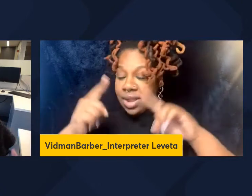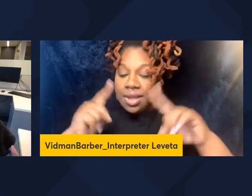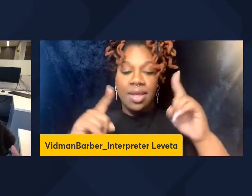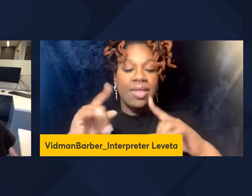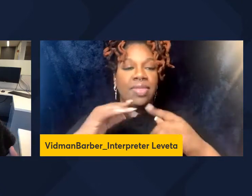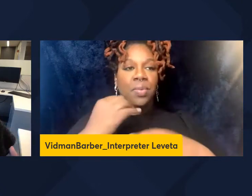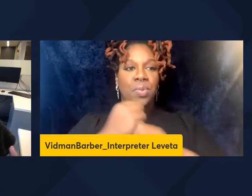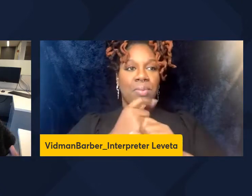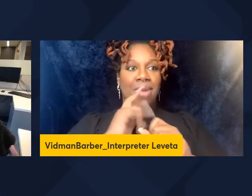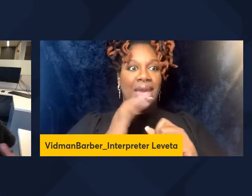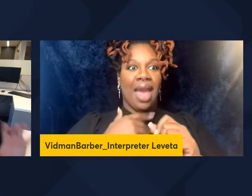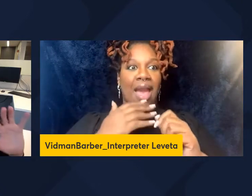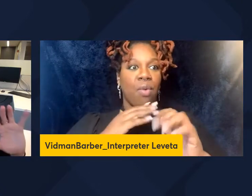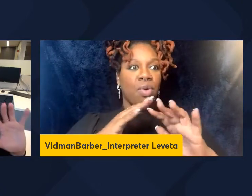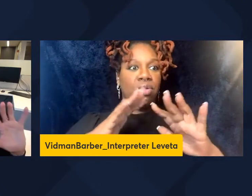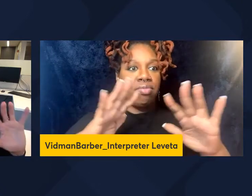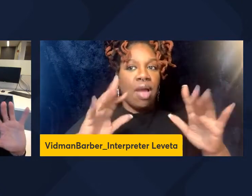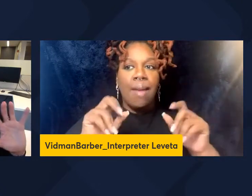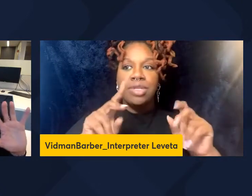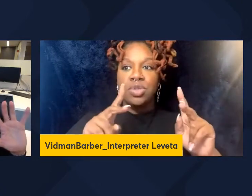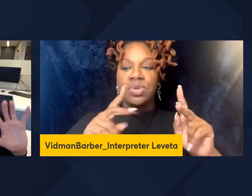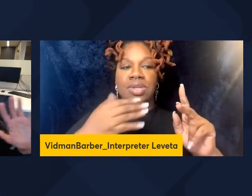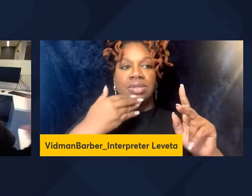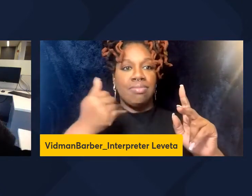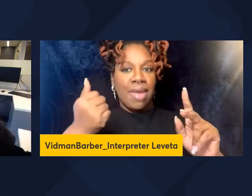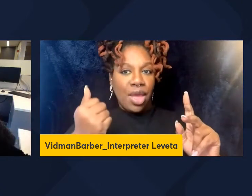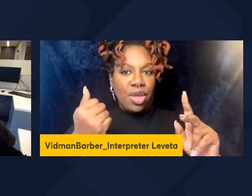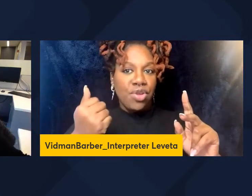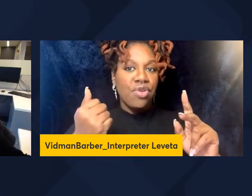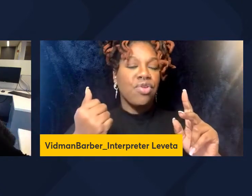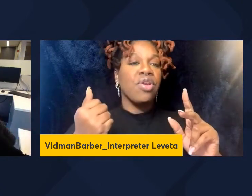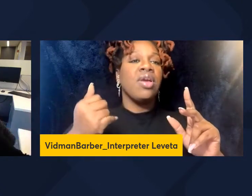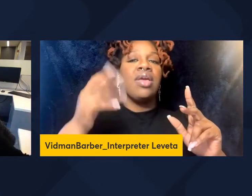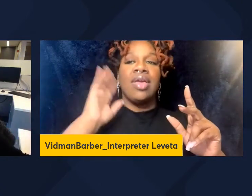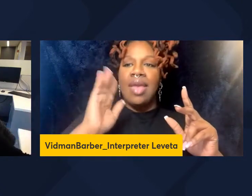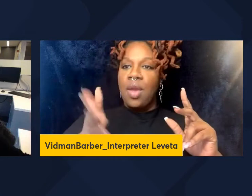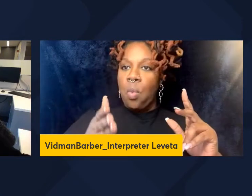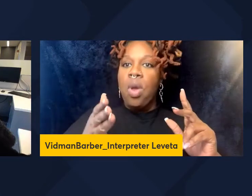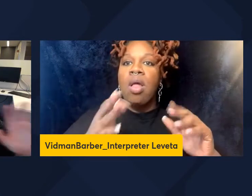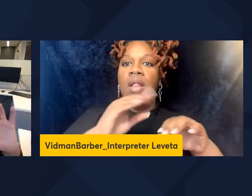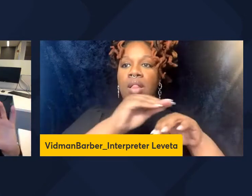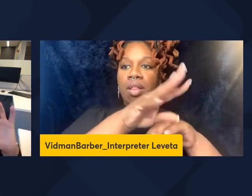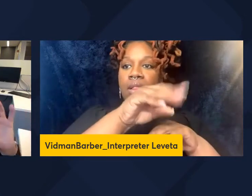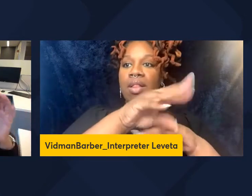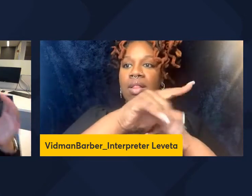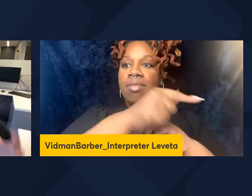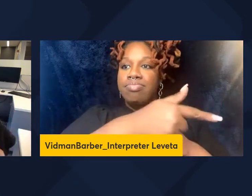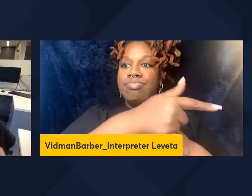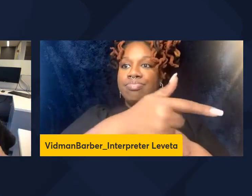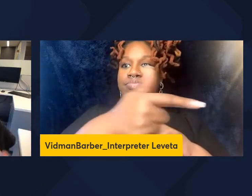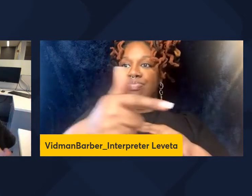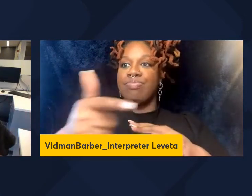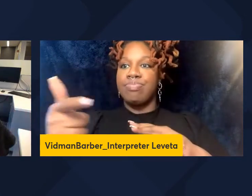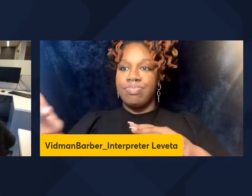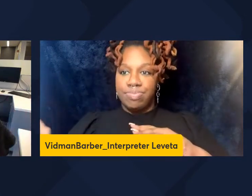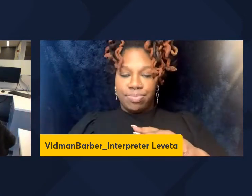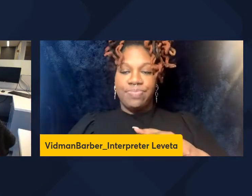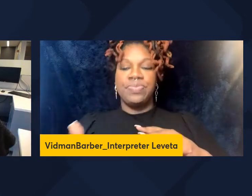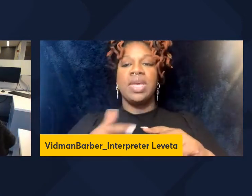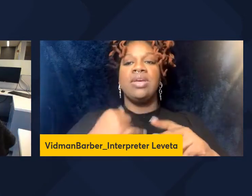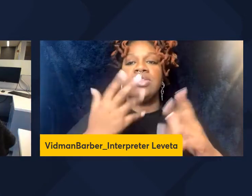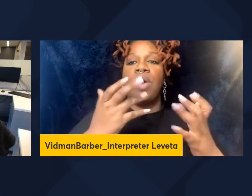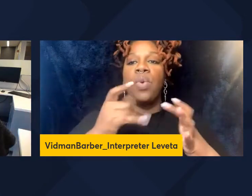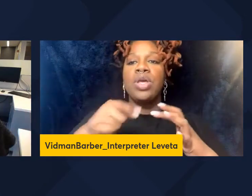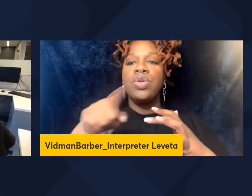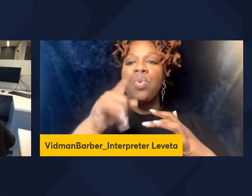better place, then it's going to be a domino effect. And therefore, I want you all to be thinking about that.